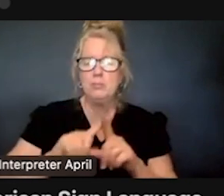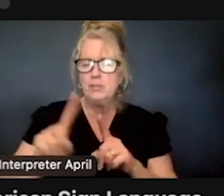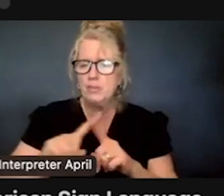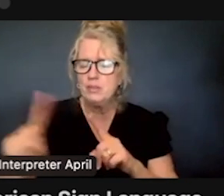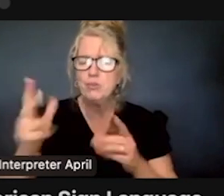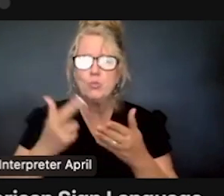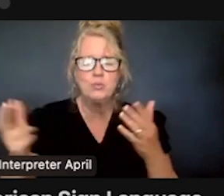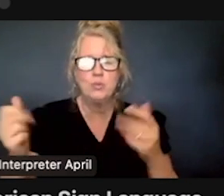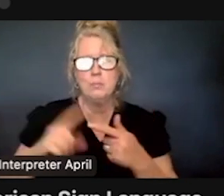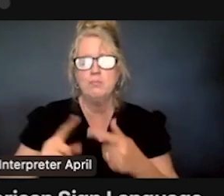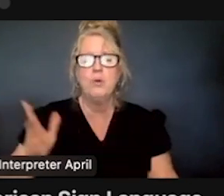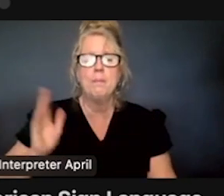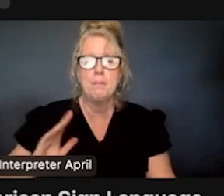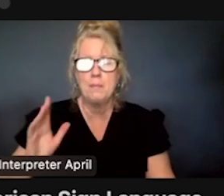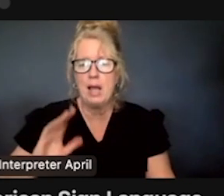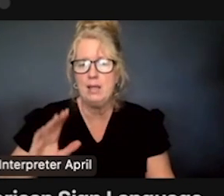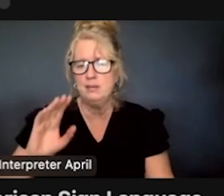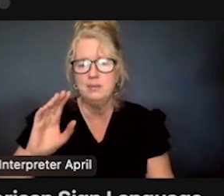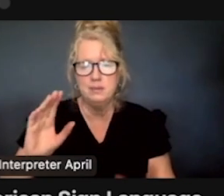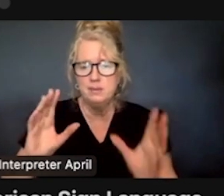past episodes.